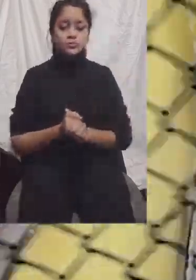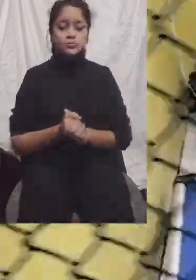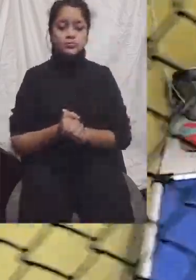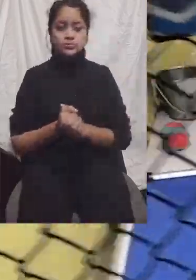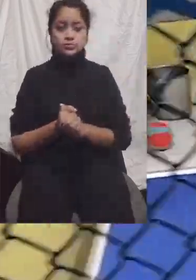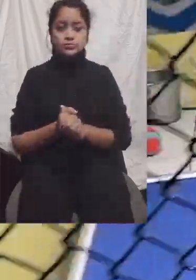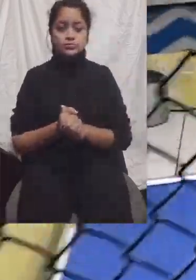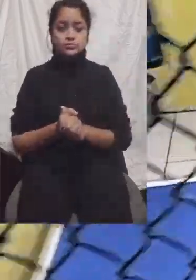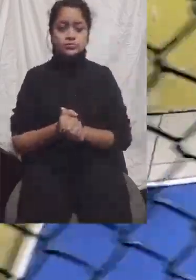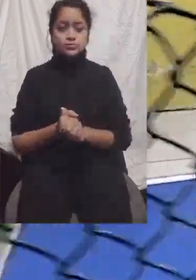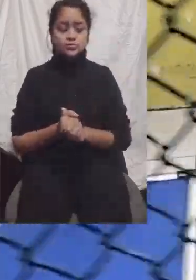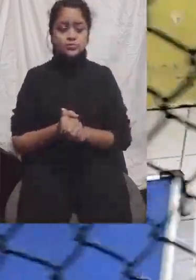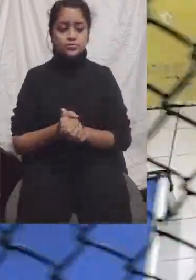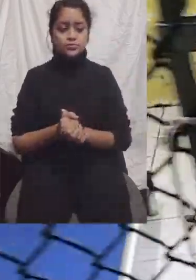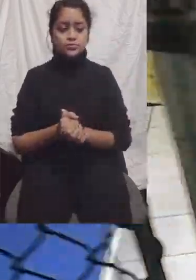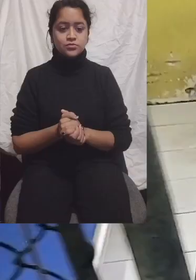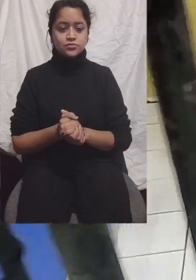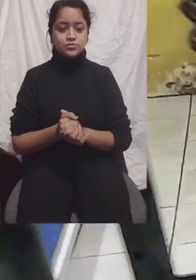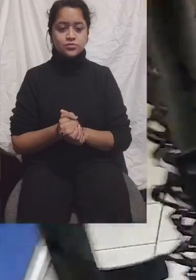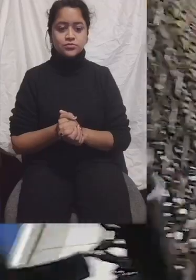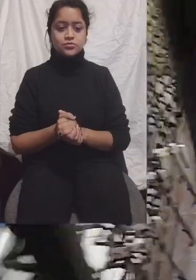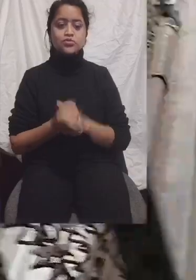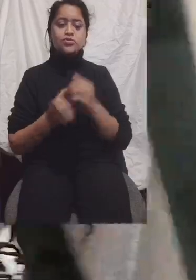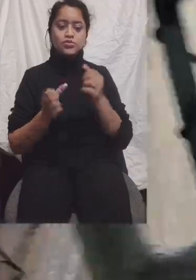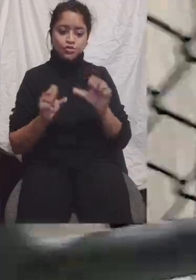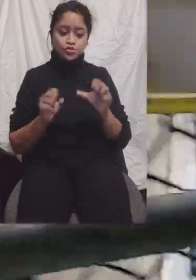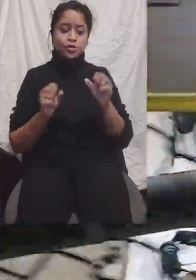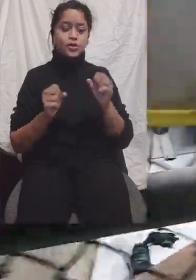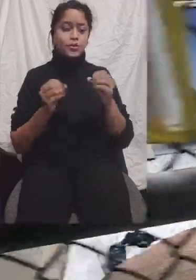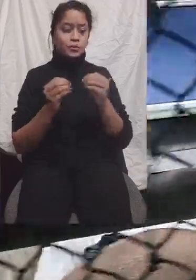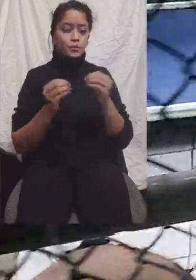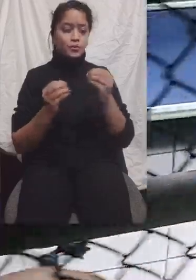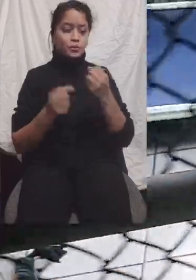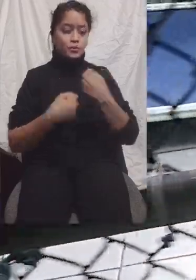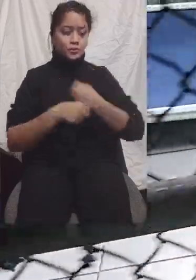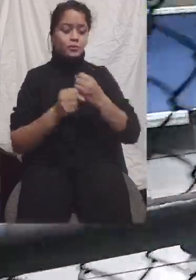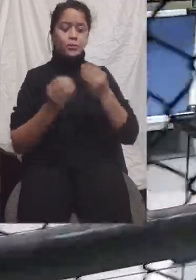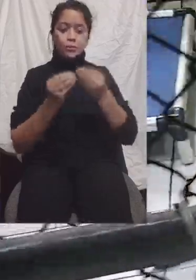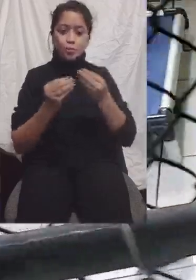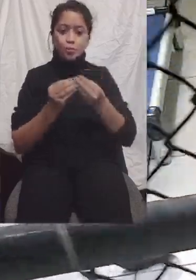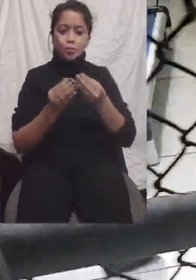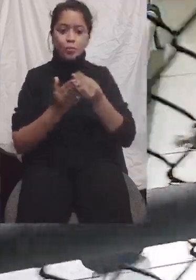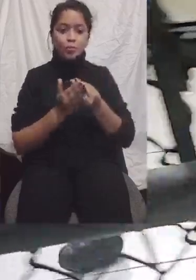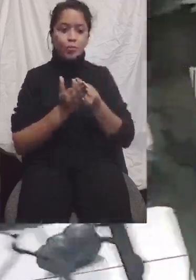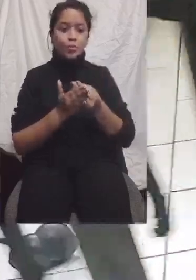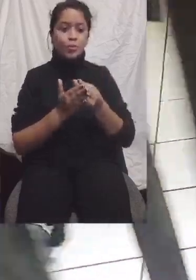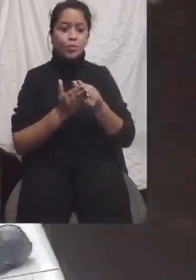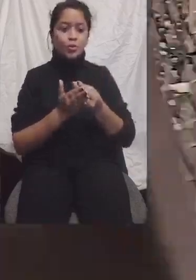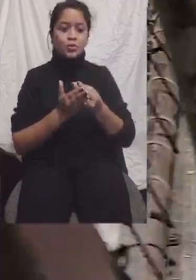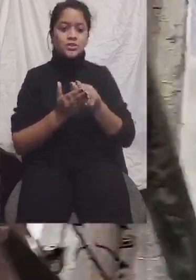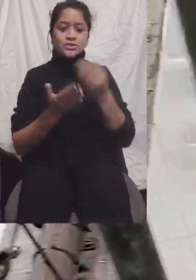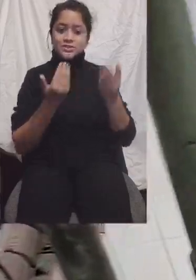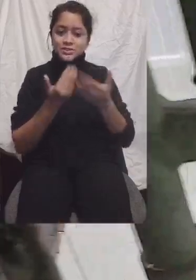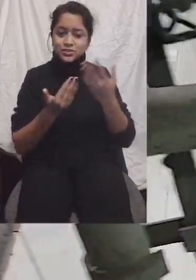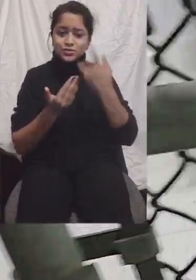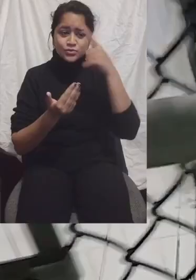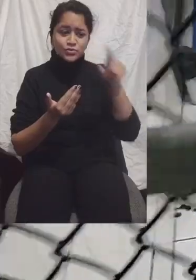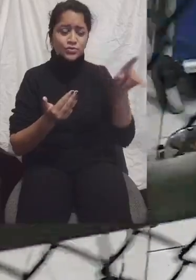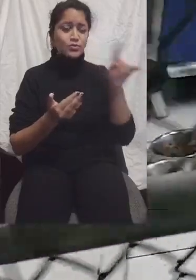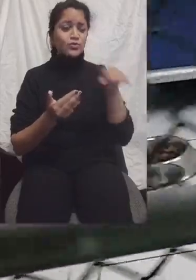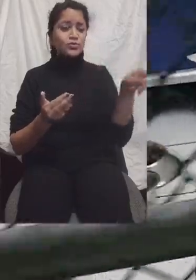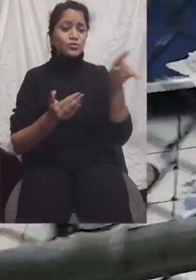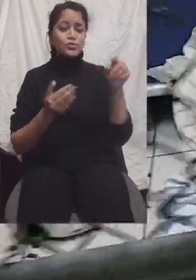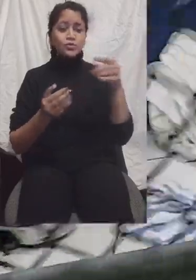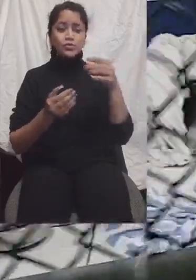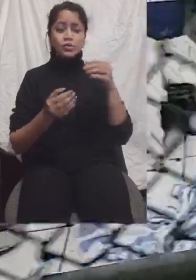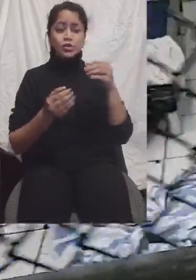are really doing these services at cost to try and make it more affordable. But the extra money allows us to pay for our vets rent, pay